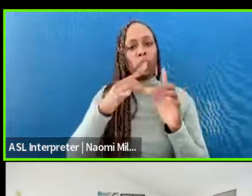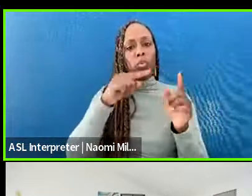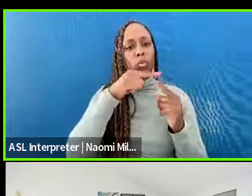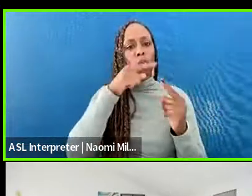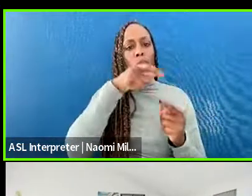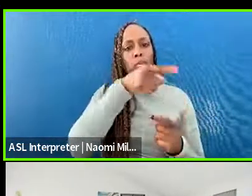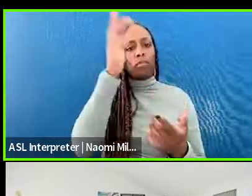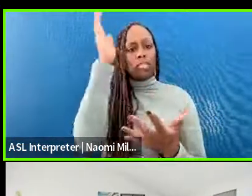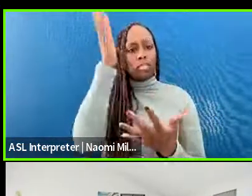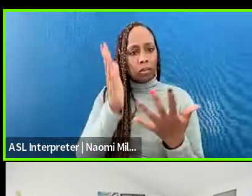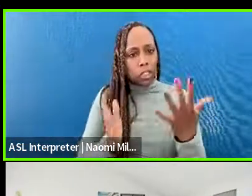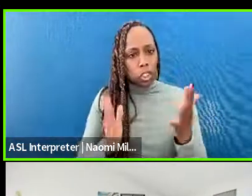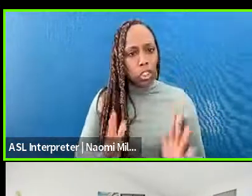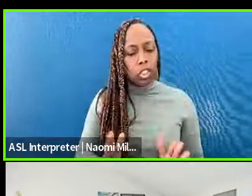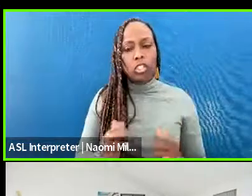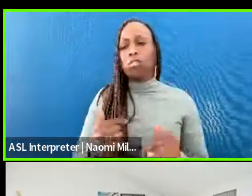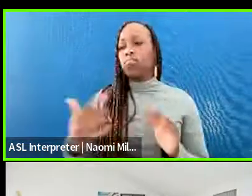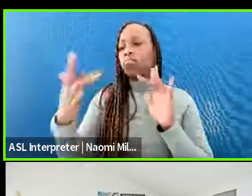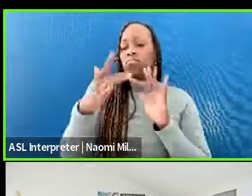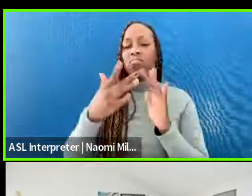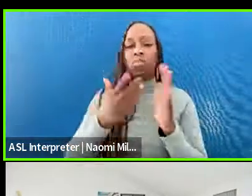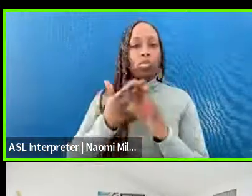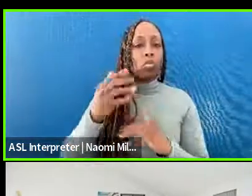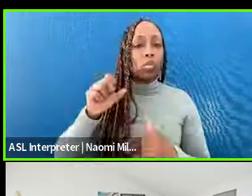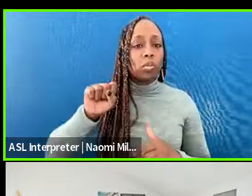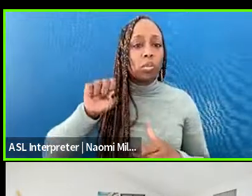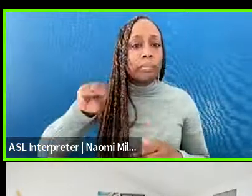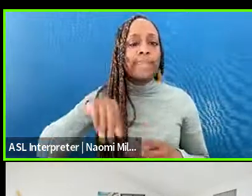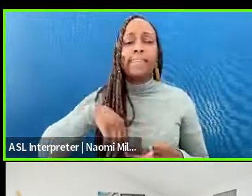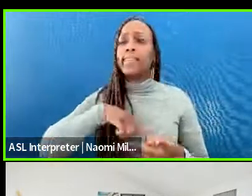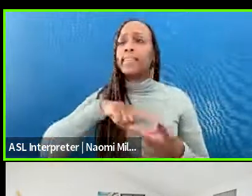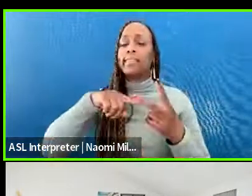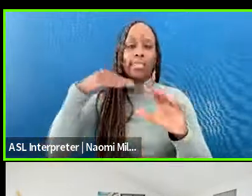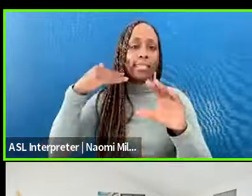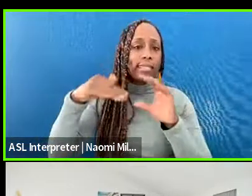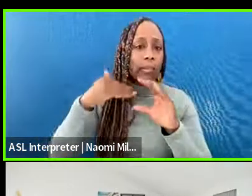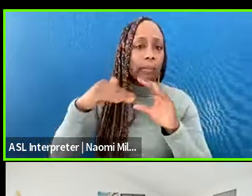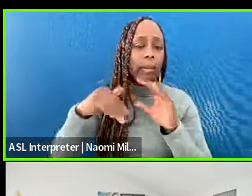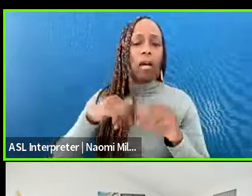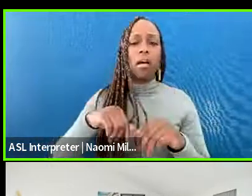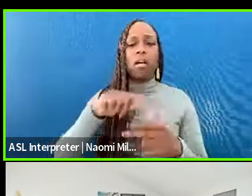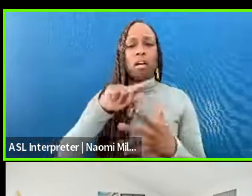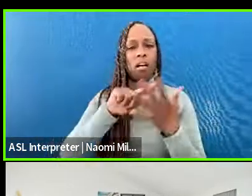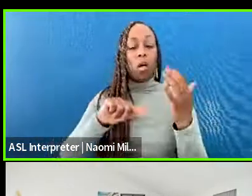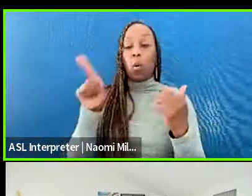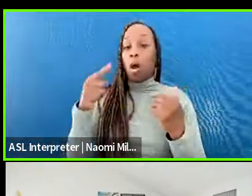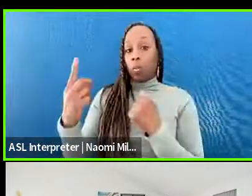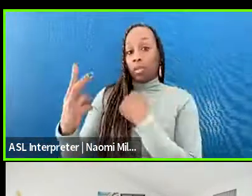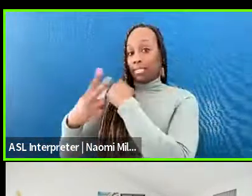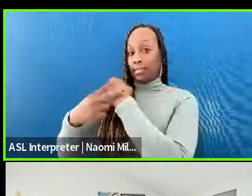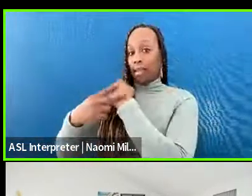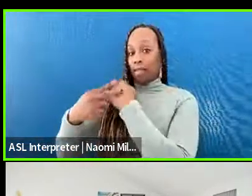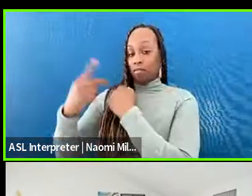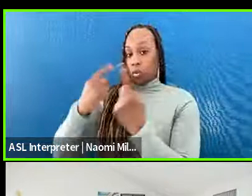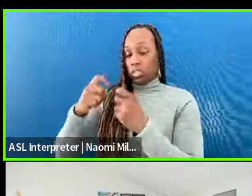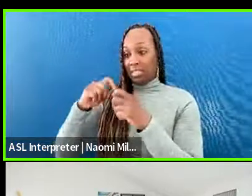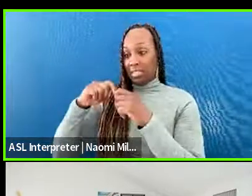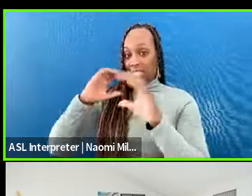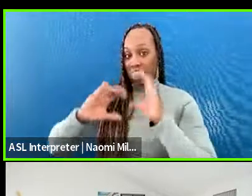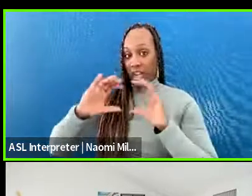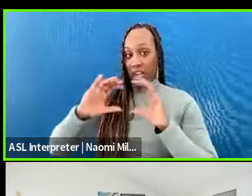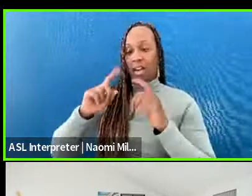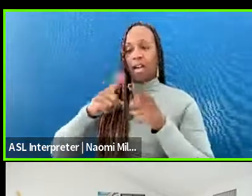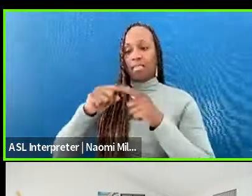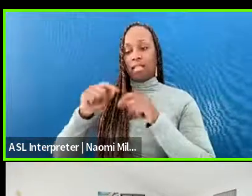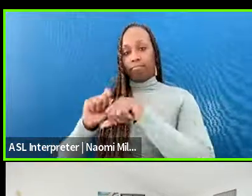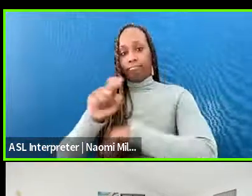reach out to us on social media or via email or whatnot. We always save the questions in the chat and send them to the